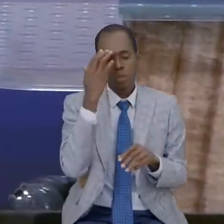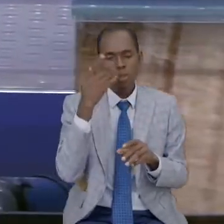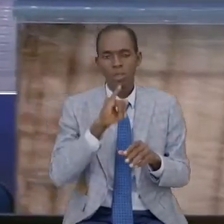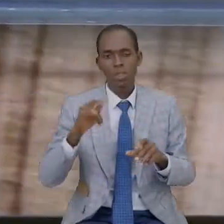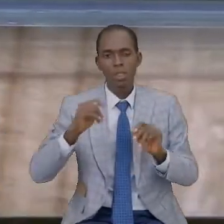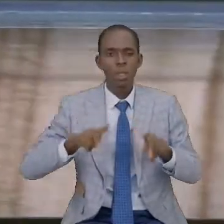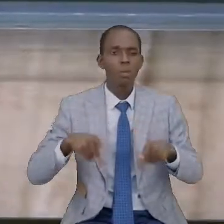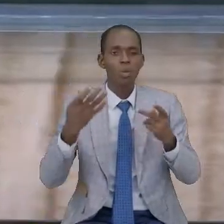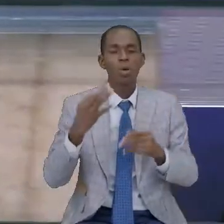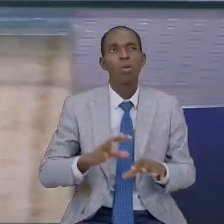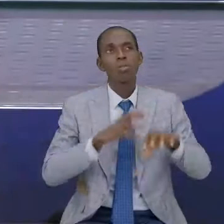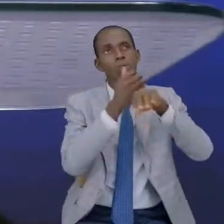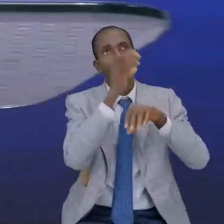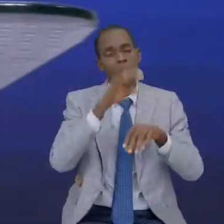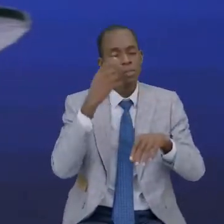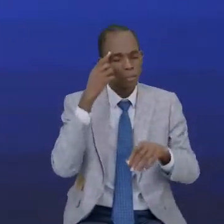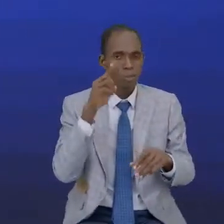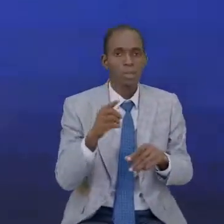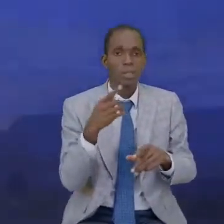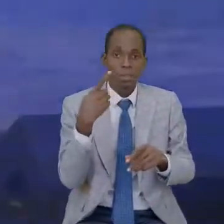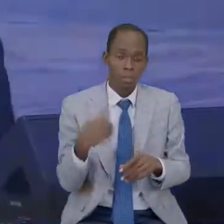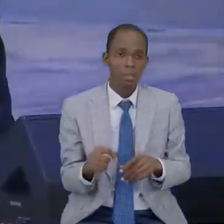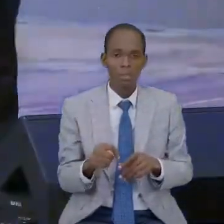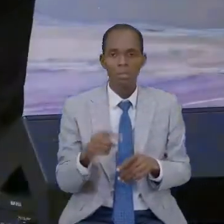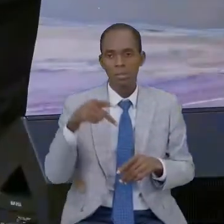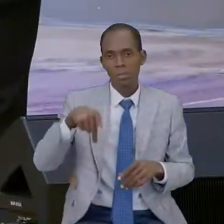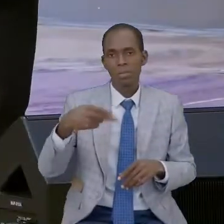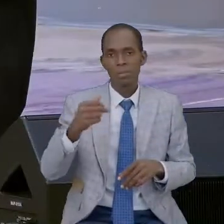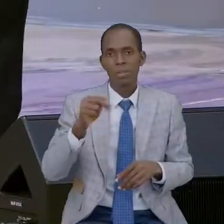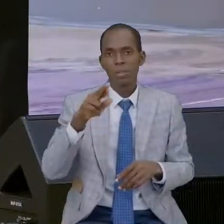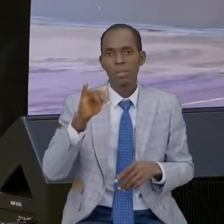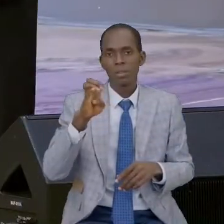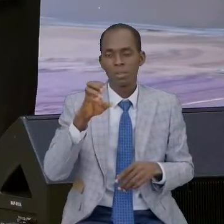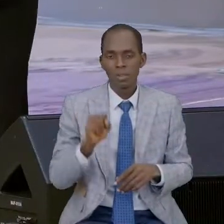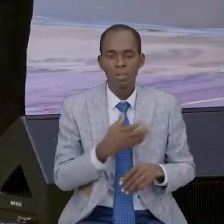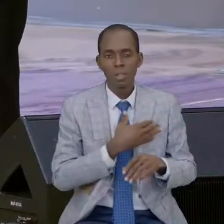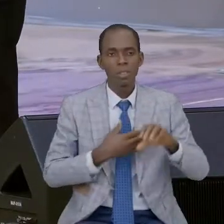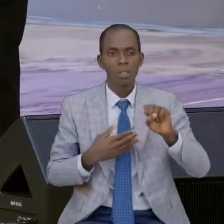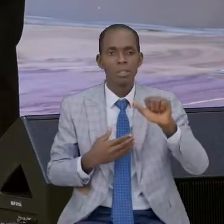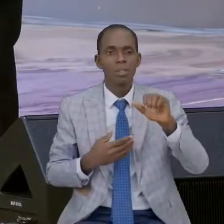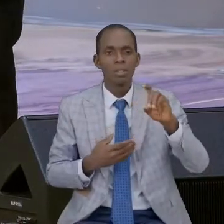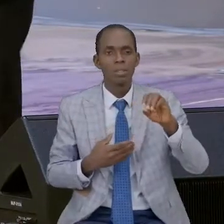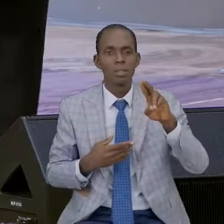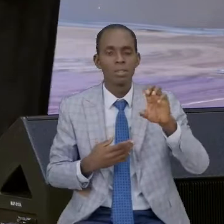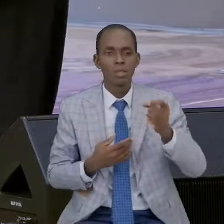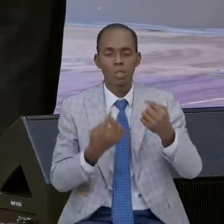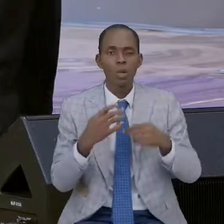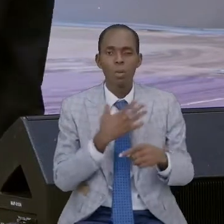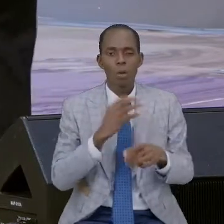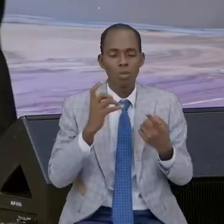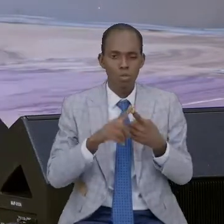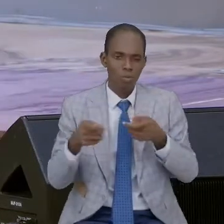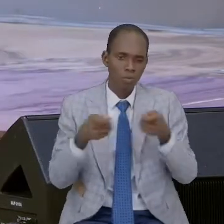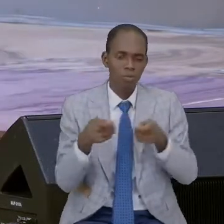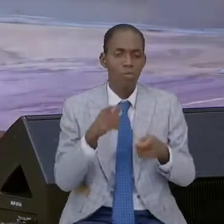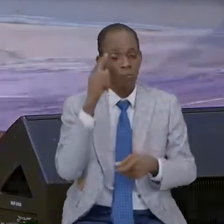him, the Pharisees will come, they want to tutor him, and the Sadducees will come, they want to govern him, and the